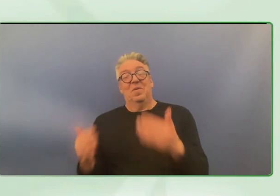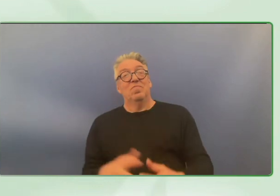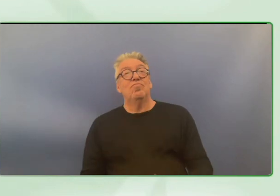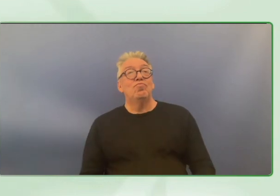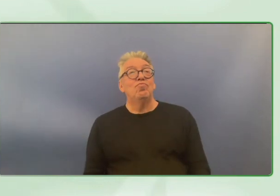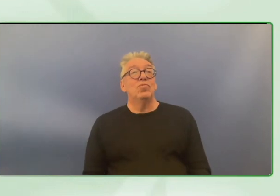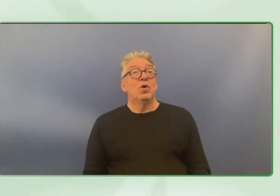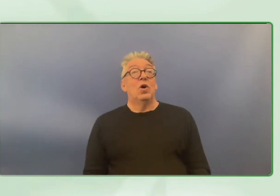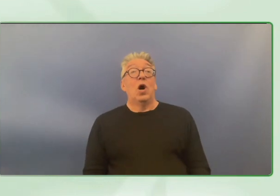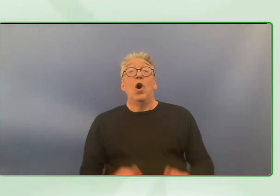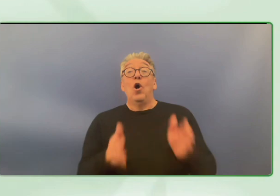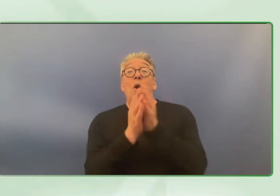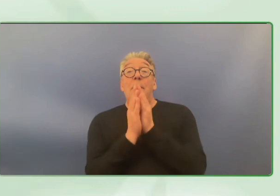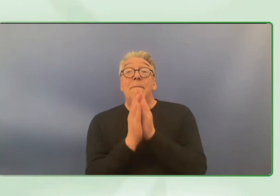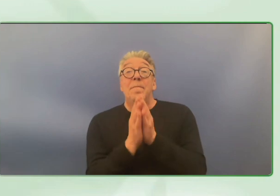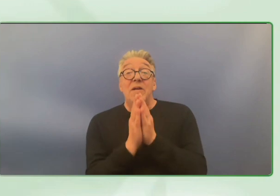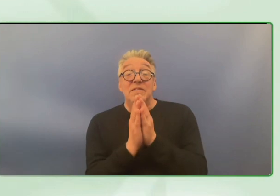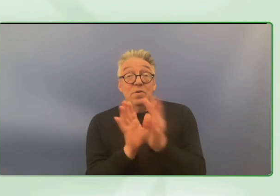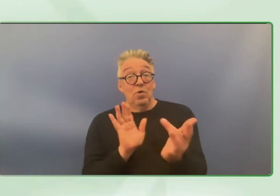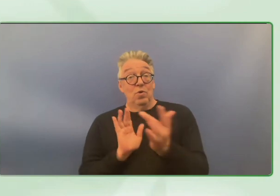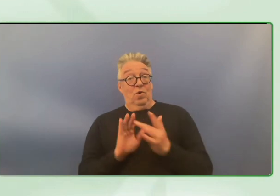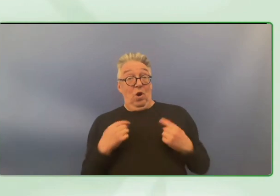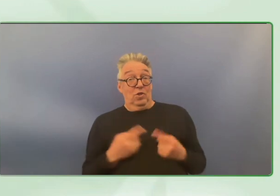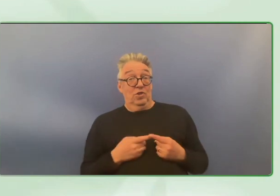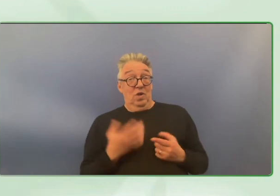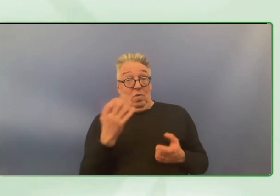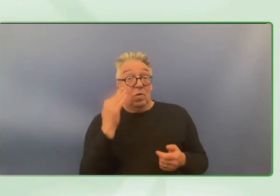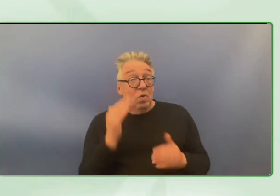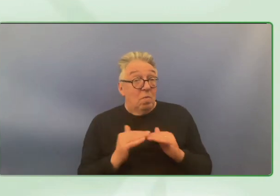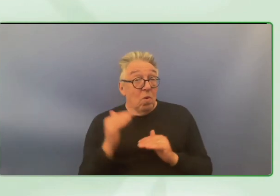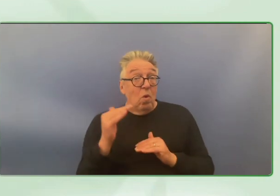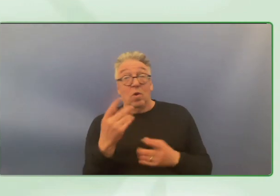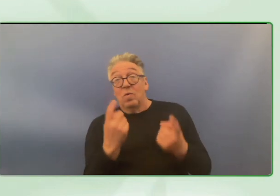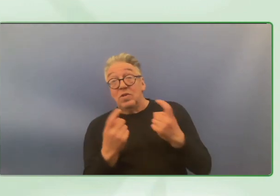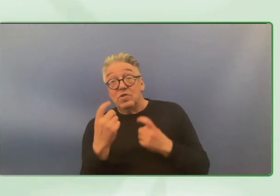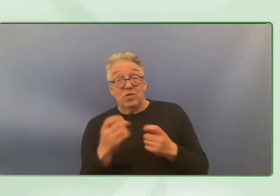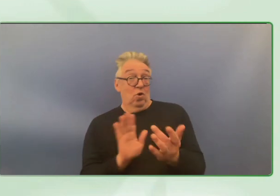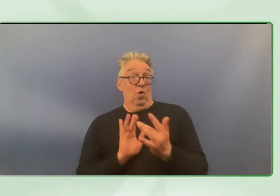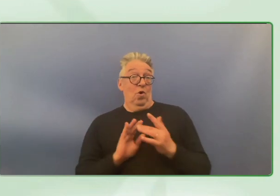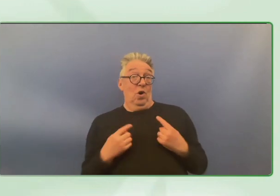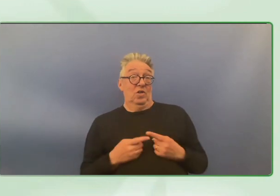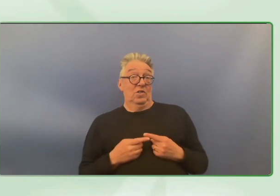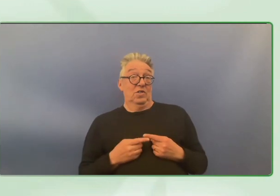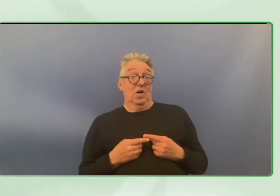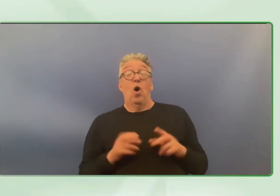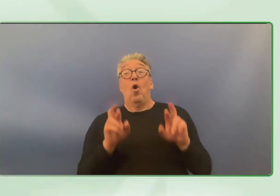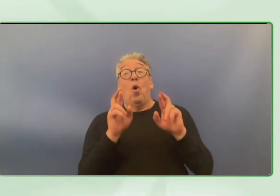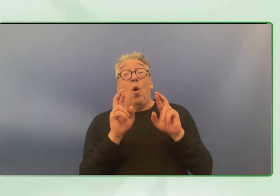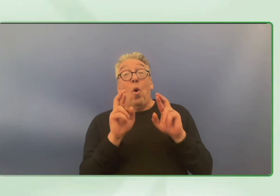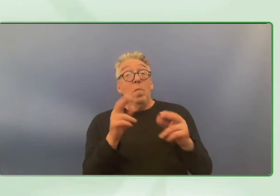So please find us if you want more information or if you have questions. Thank you. Have a wonderful rest of your conference.